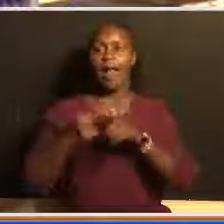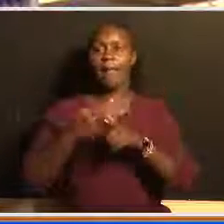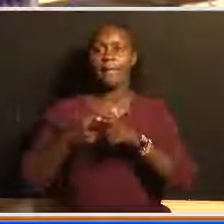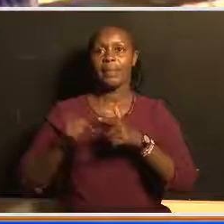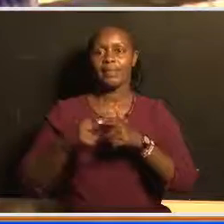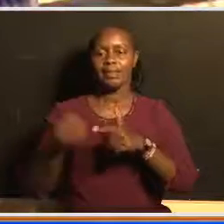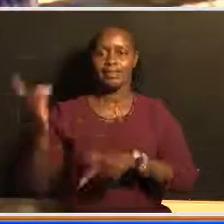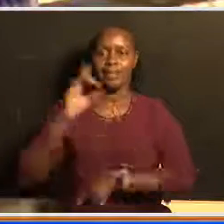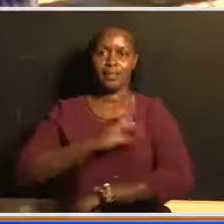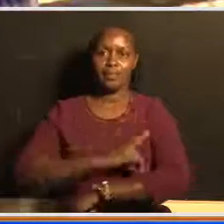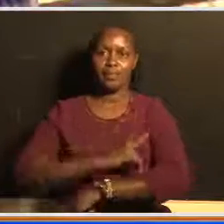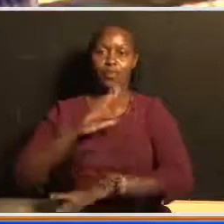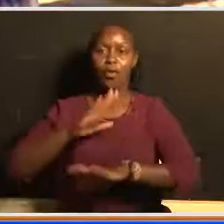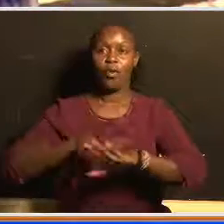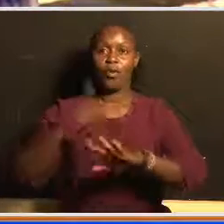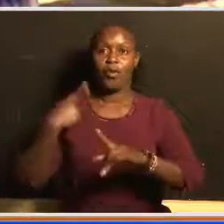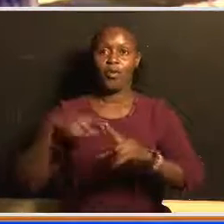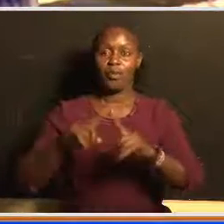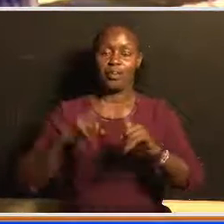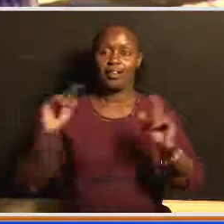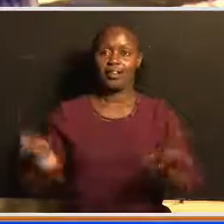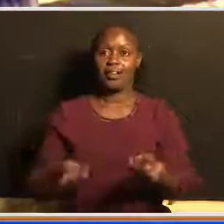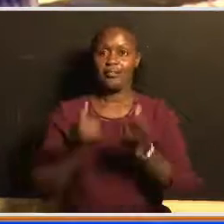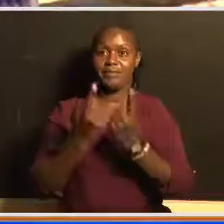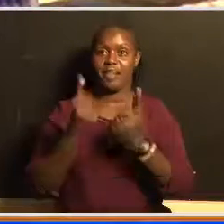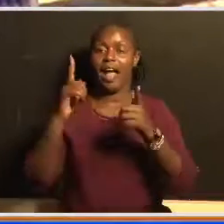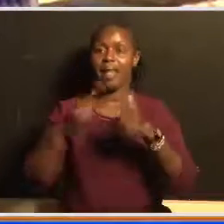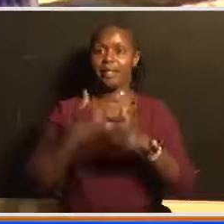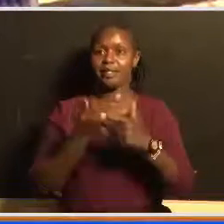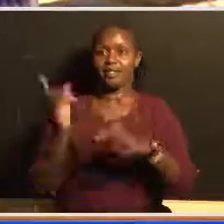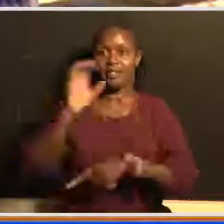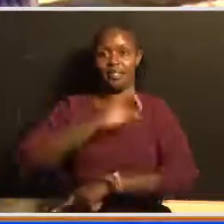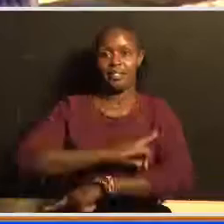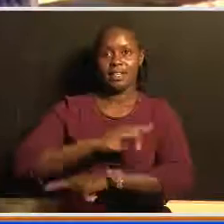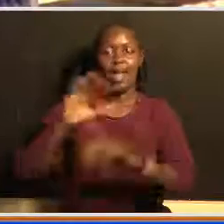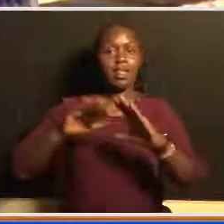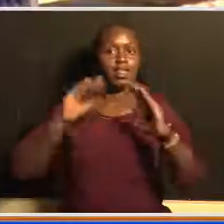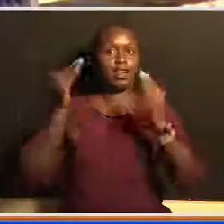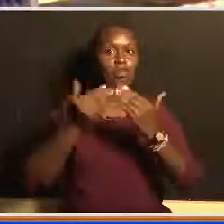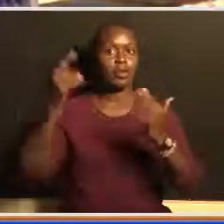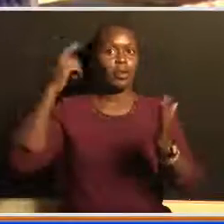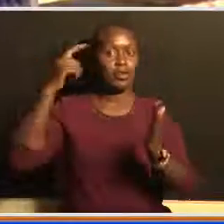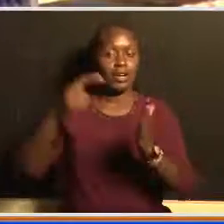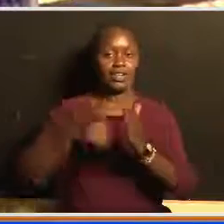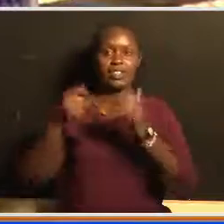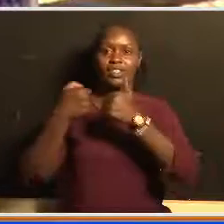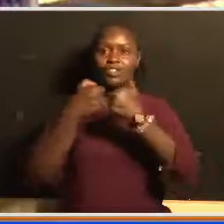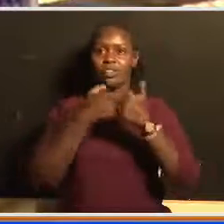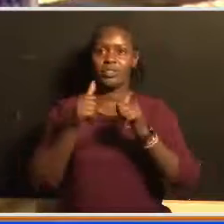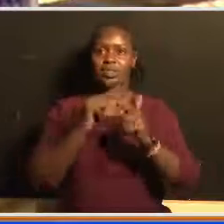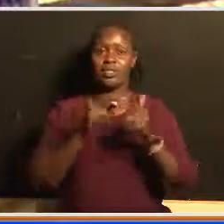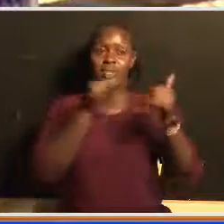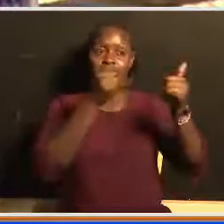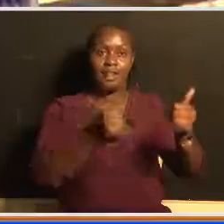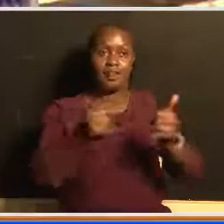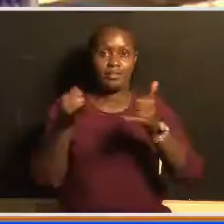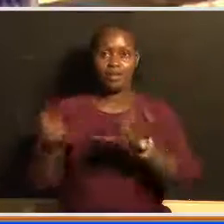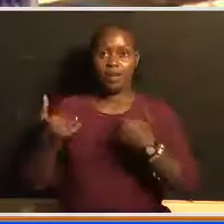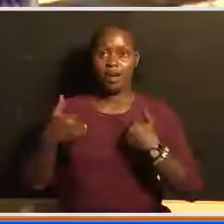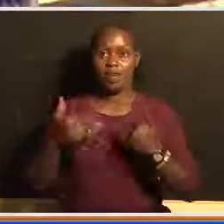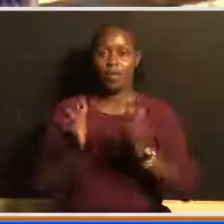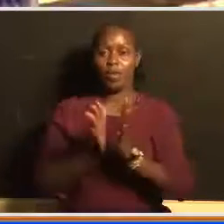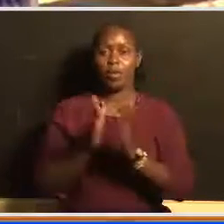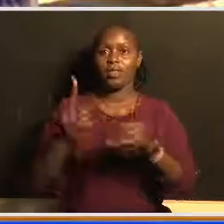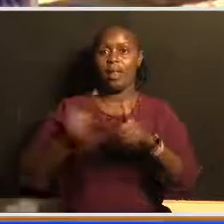Now, on the occasion of Albinism Day, the global community recognizes the challenges faced by individuals with this